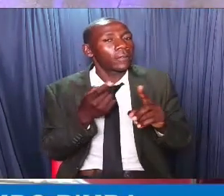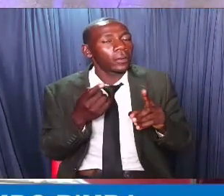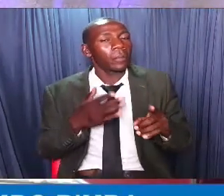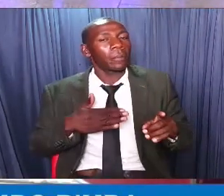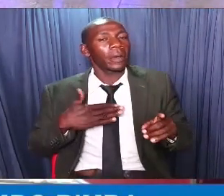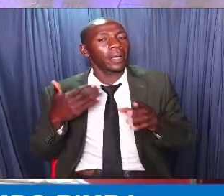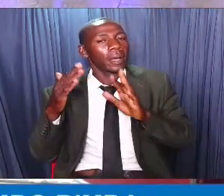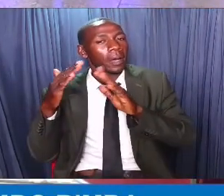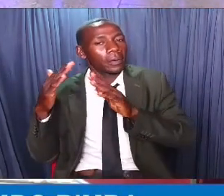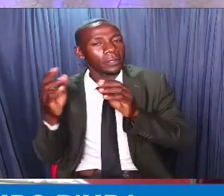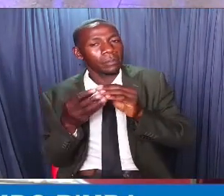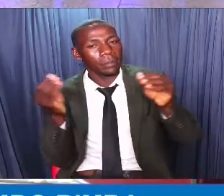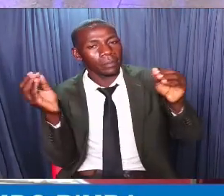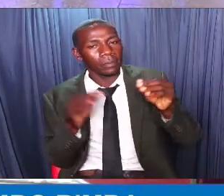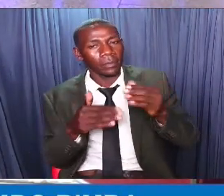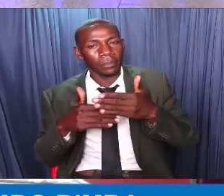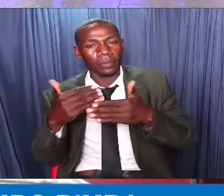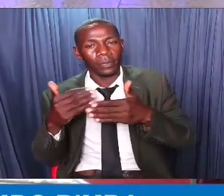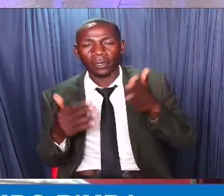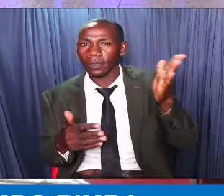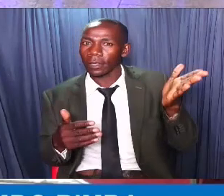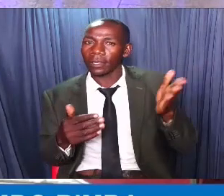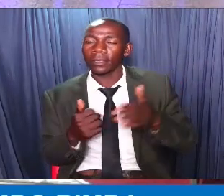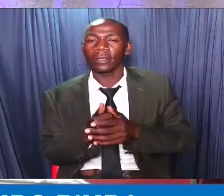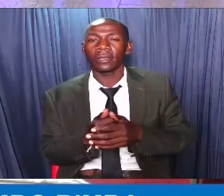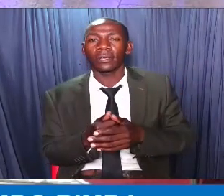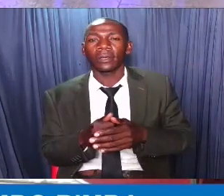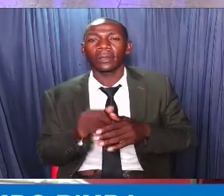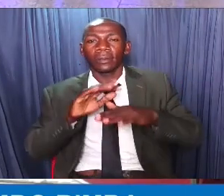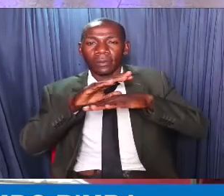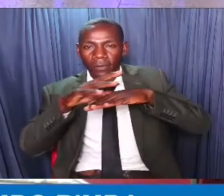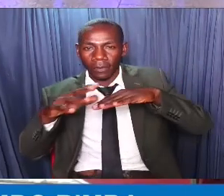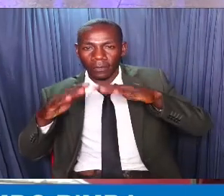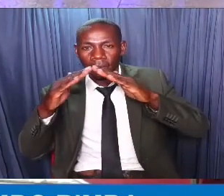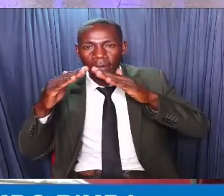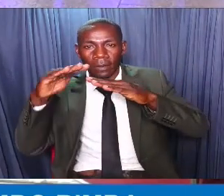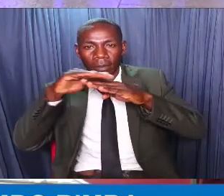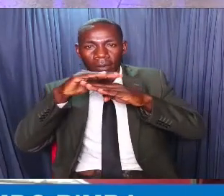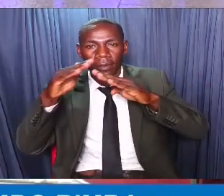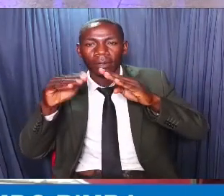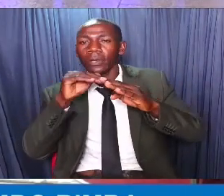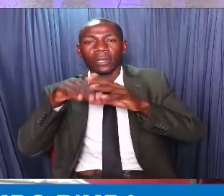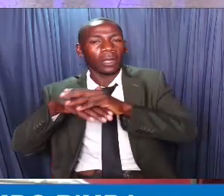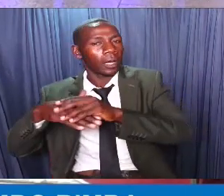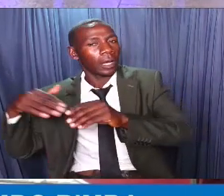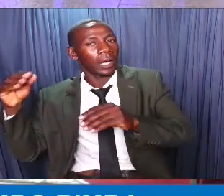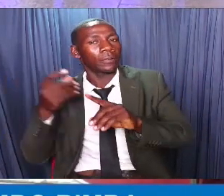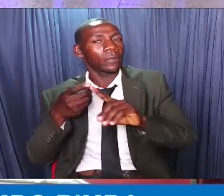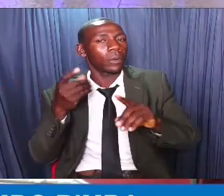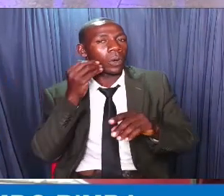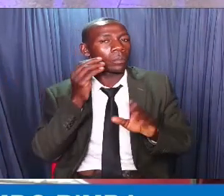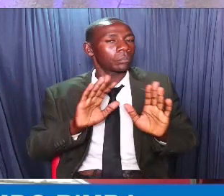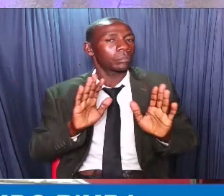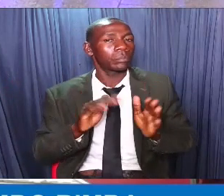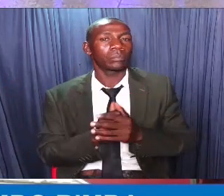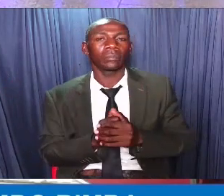the muddy house. Tukawa tuajenga. We were constructing. Tukaezeka yeye. And roofed. Alikuwa hatokitoki nyumbani saa yote. She never used to leave